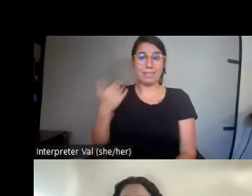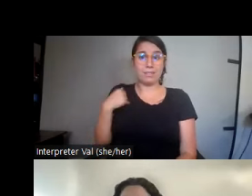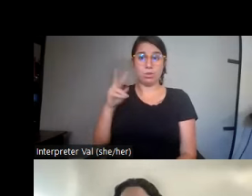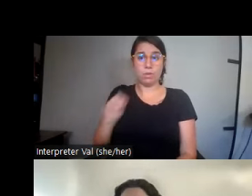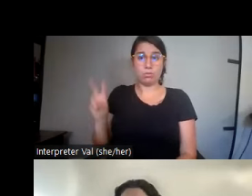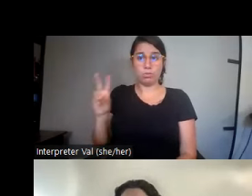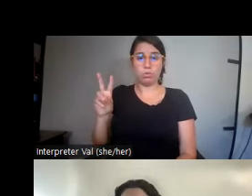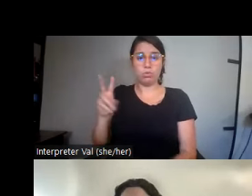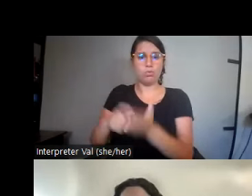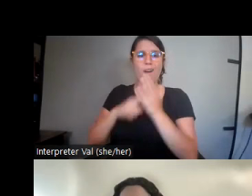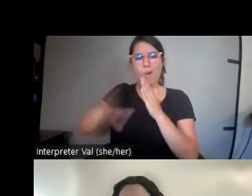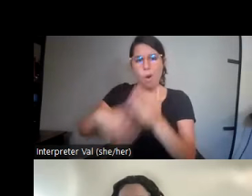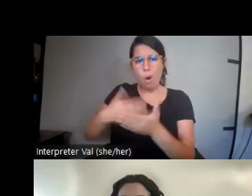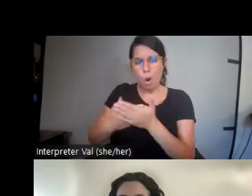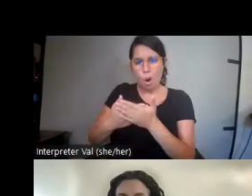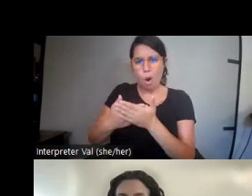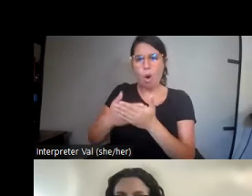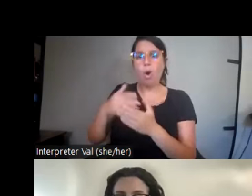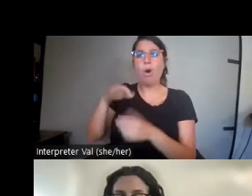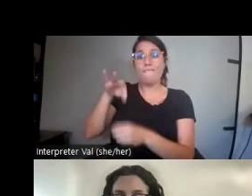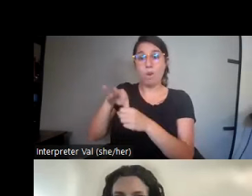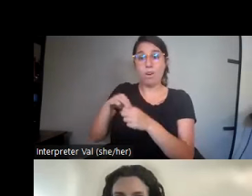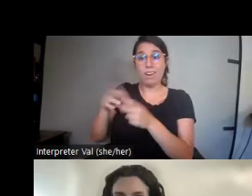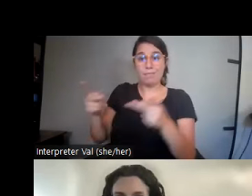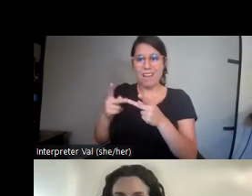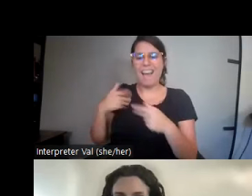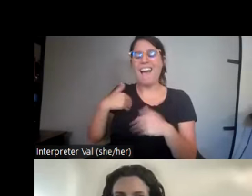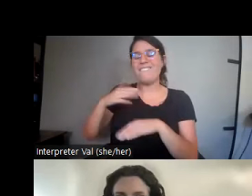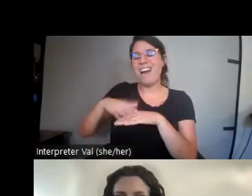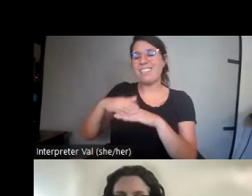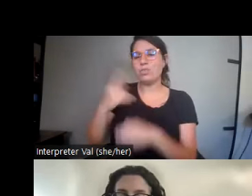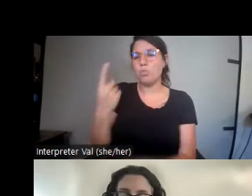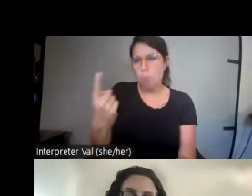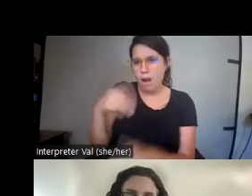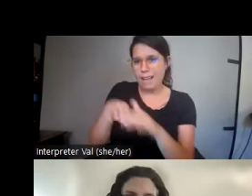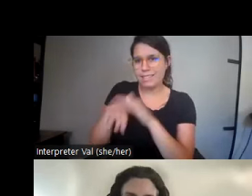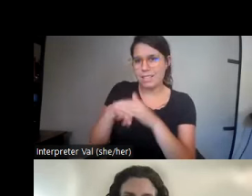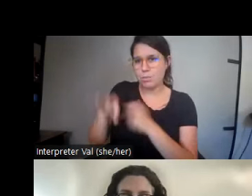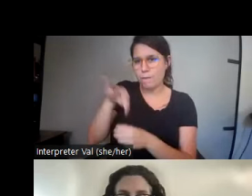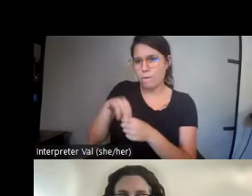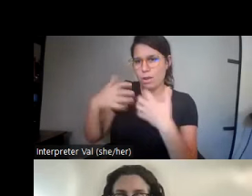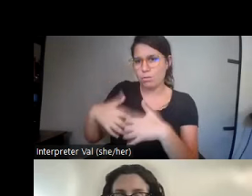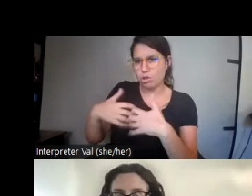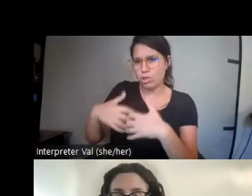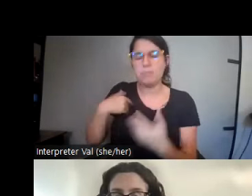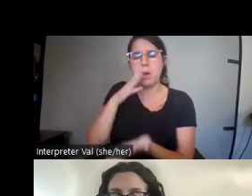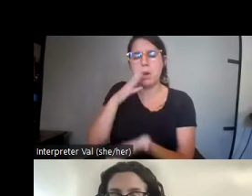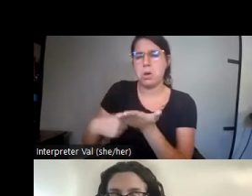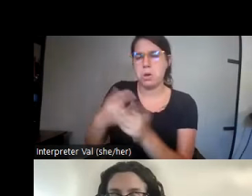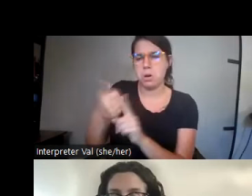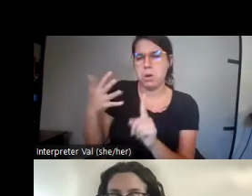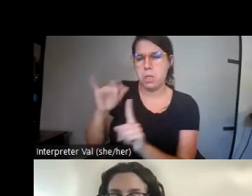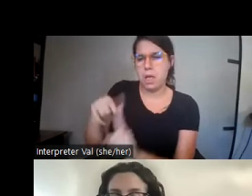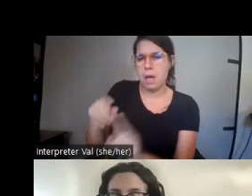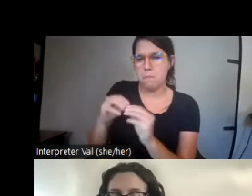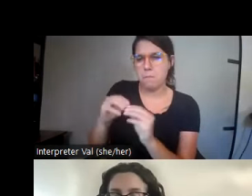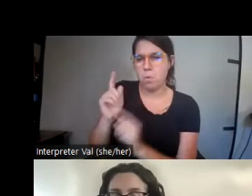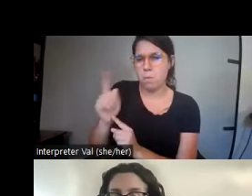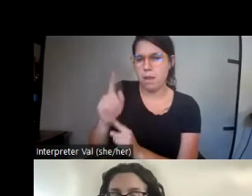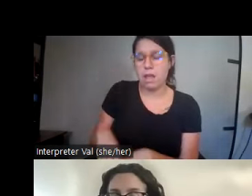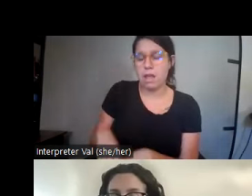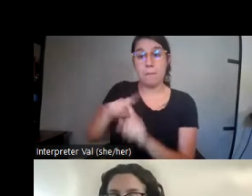all polling places to have at least one accessible voting machine. And I'll talk more about the accessible voting machines later. But